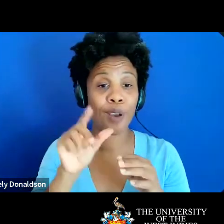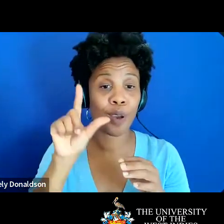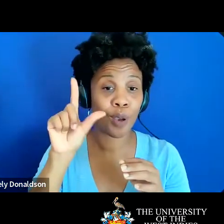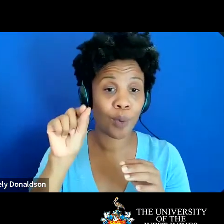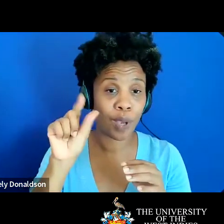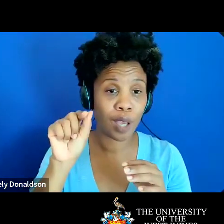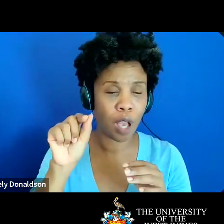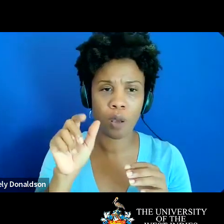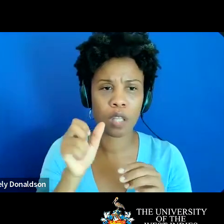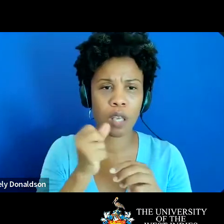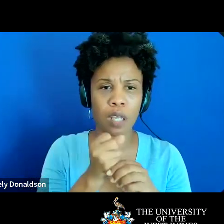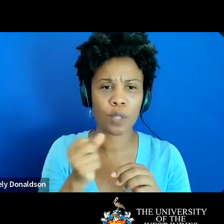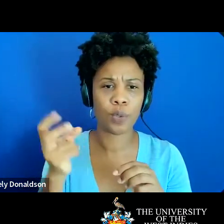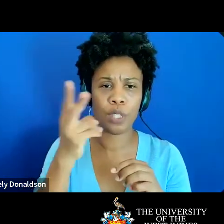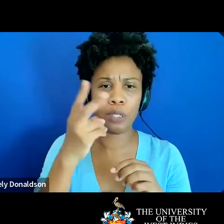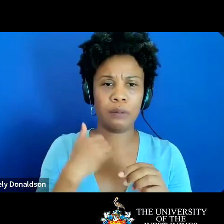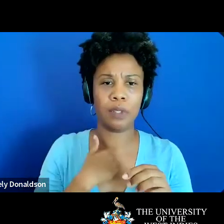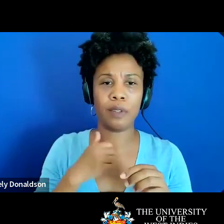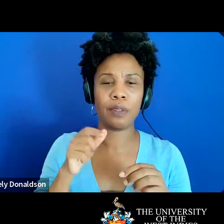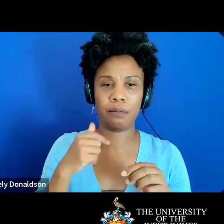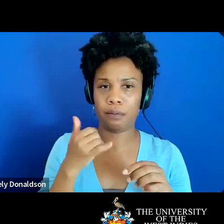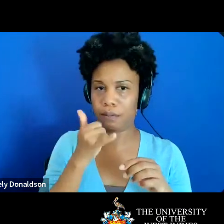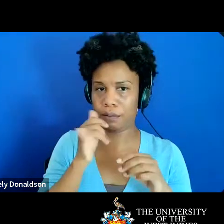2024 as we